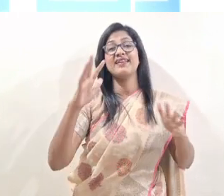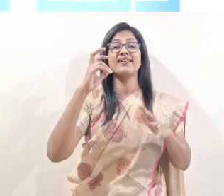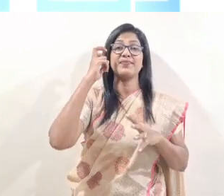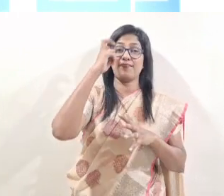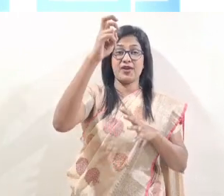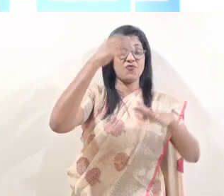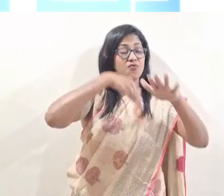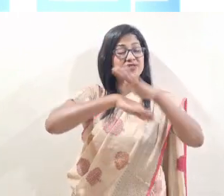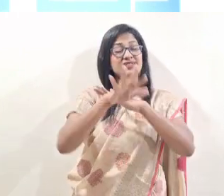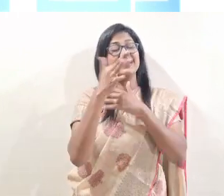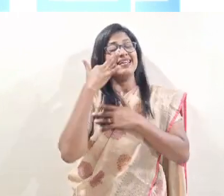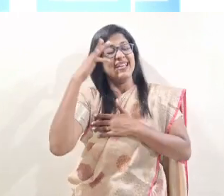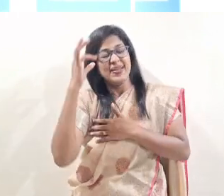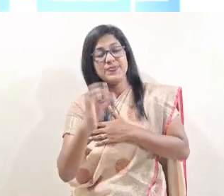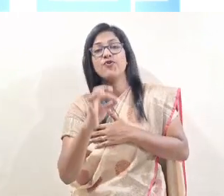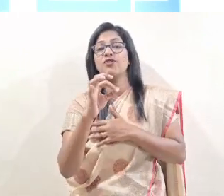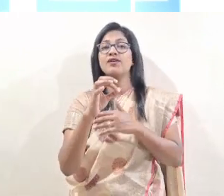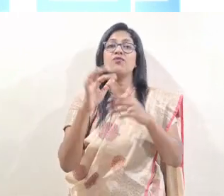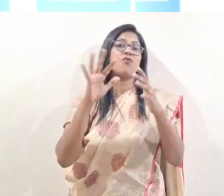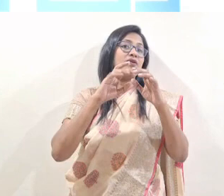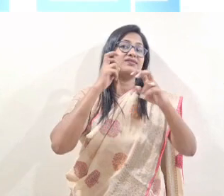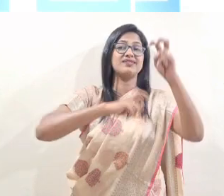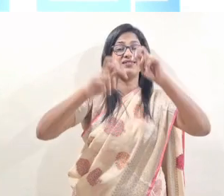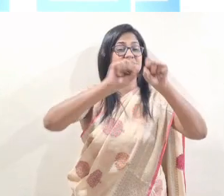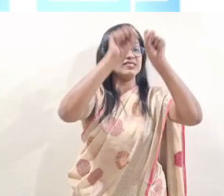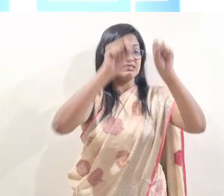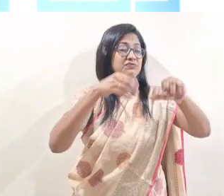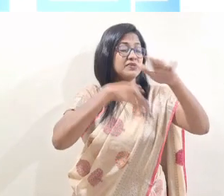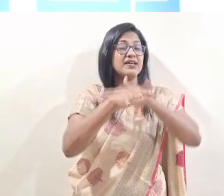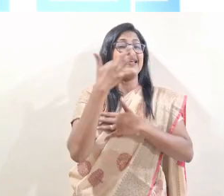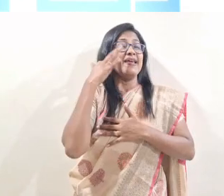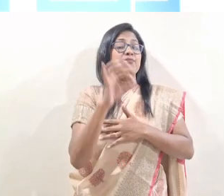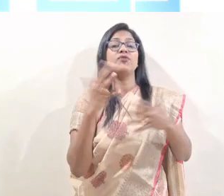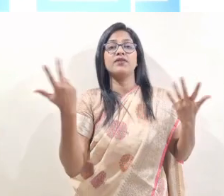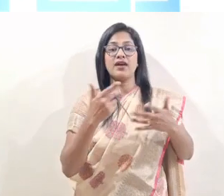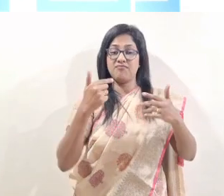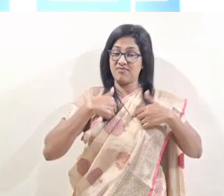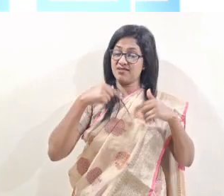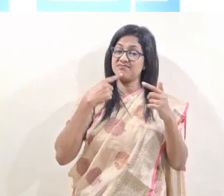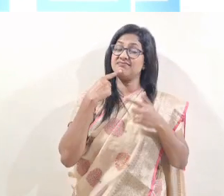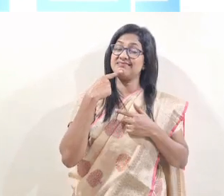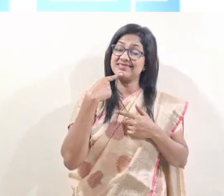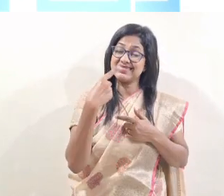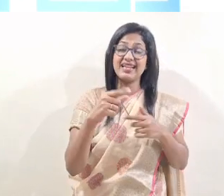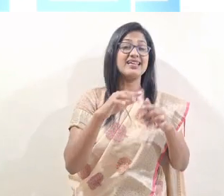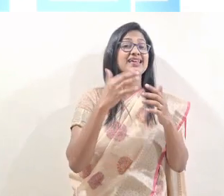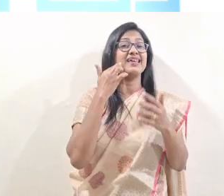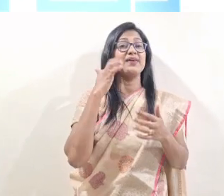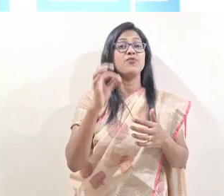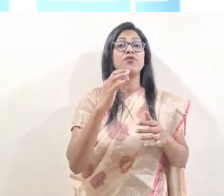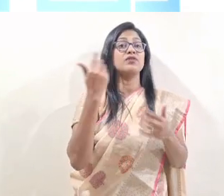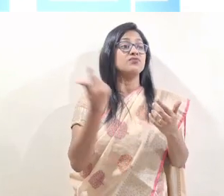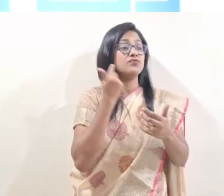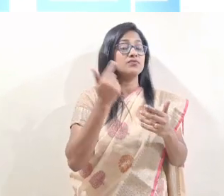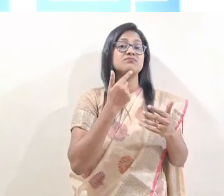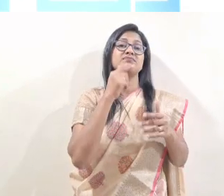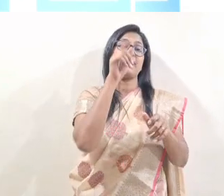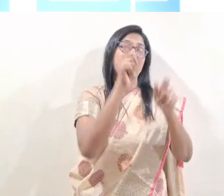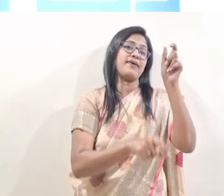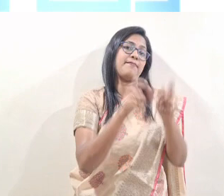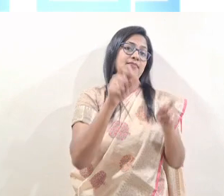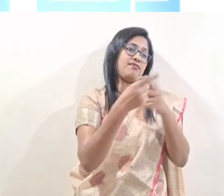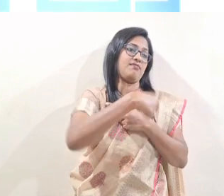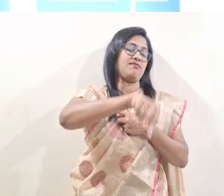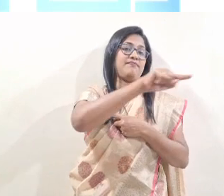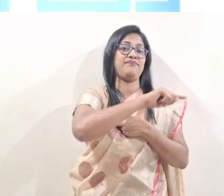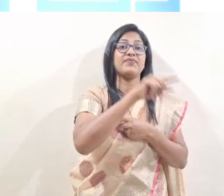metro system has, or any transportation system for that matter? I would argue that our most critical asset is people.